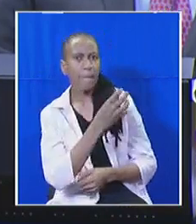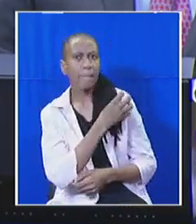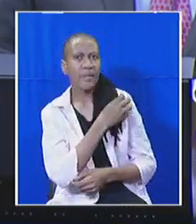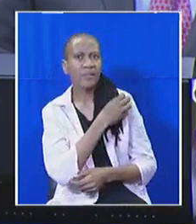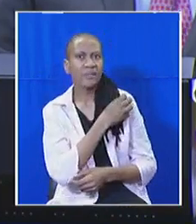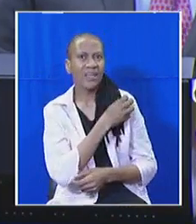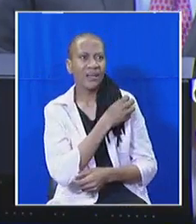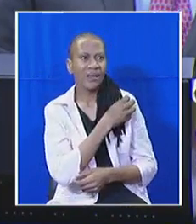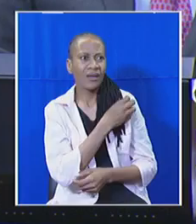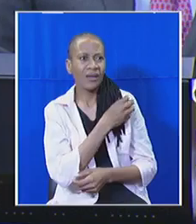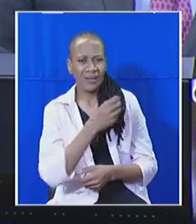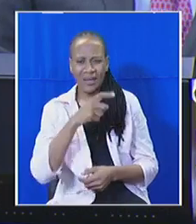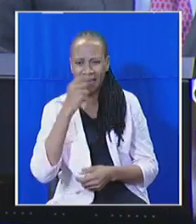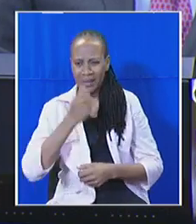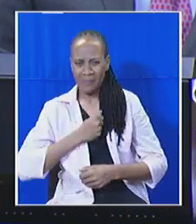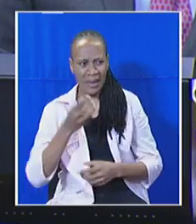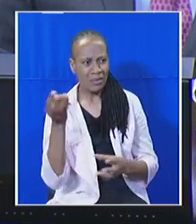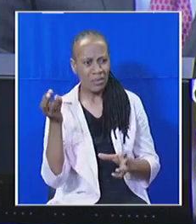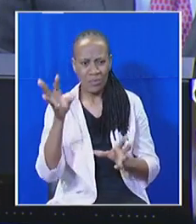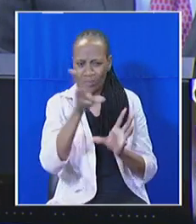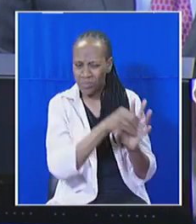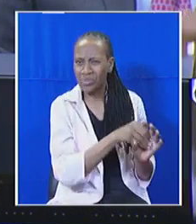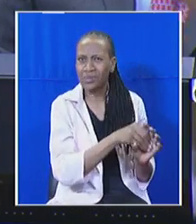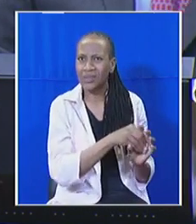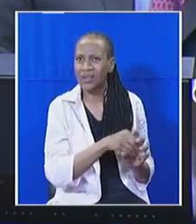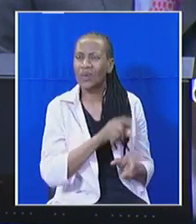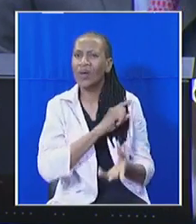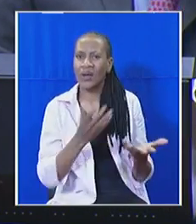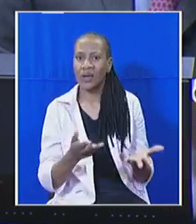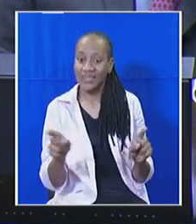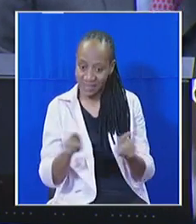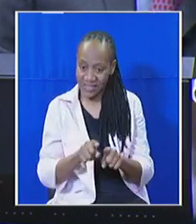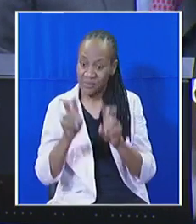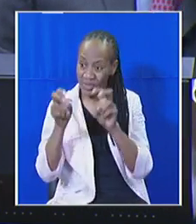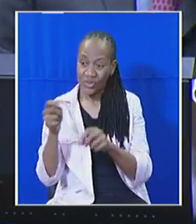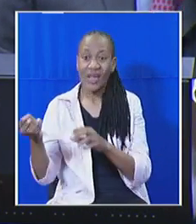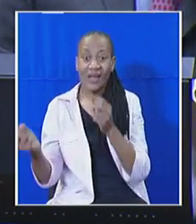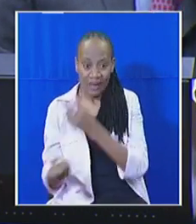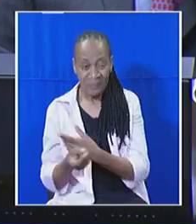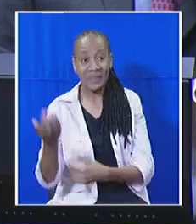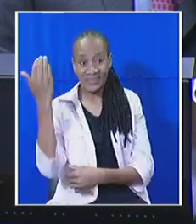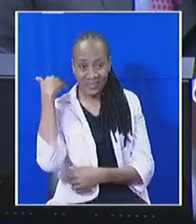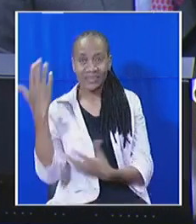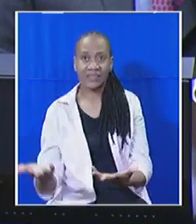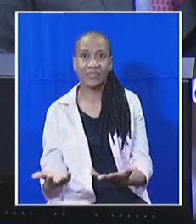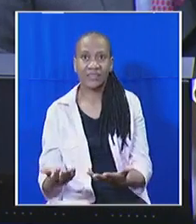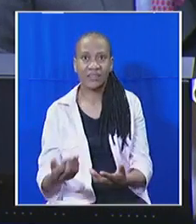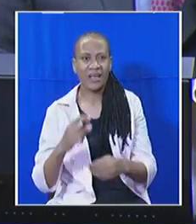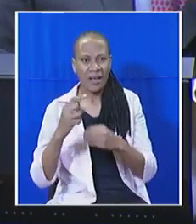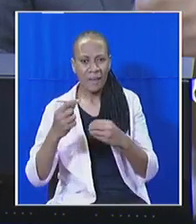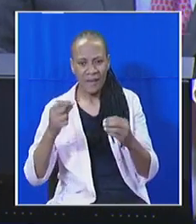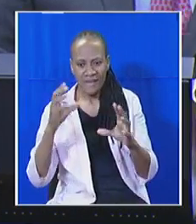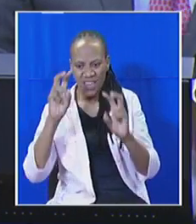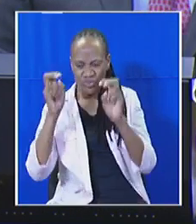is being mentioned, which also happened yesterday on another issue, I don't understand it, because it's about me but talking to